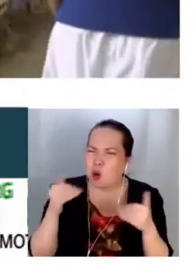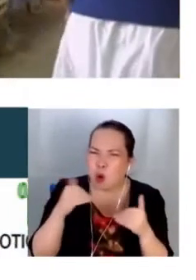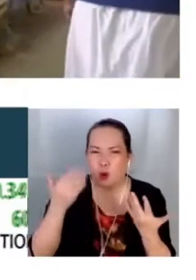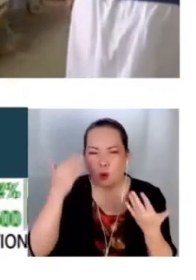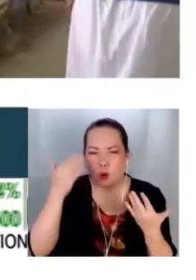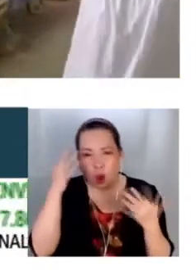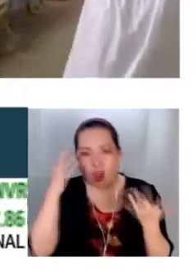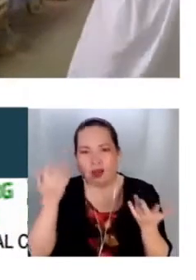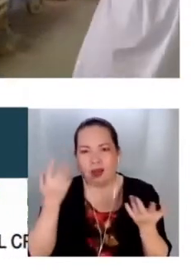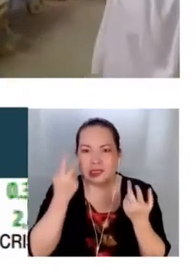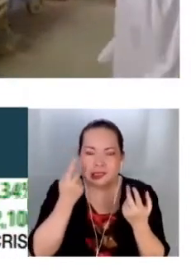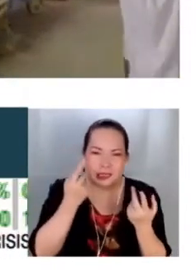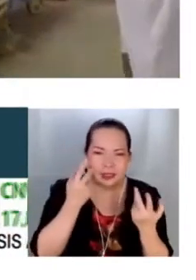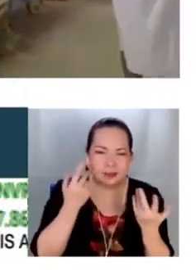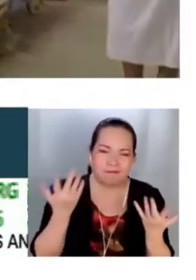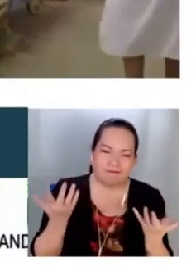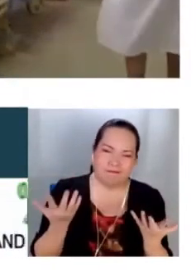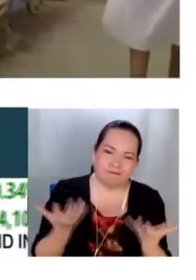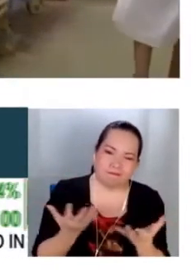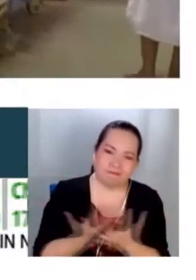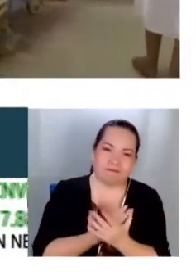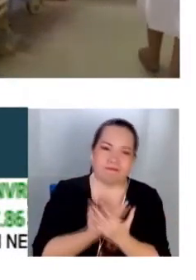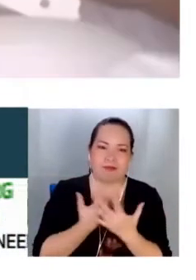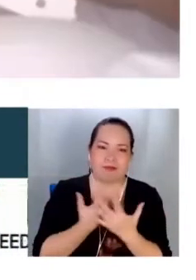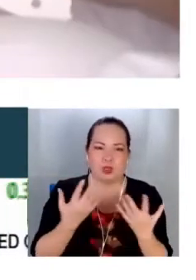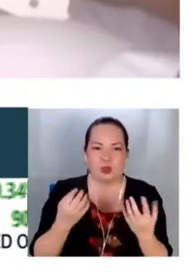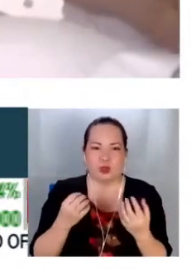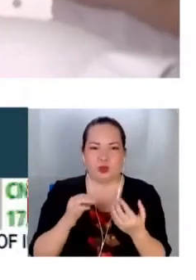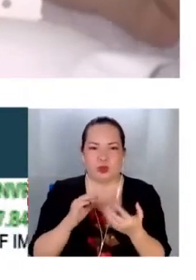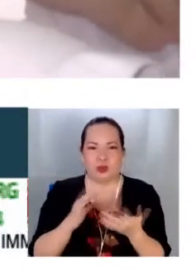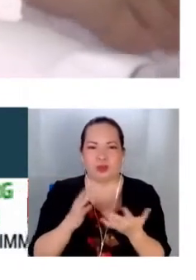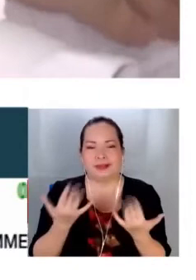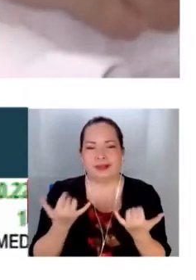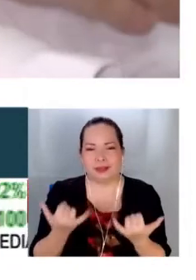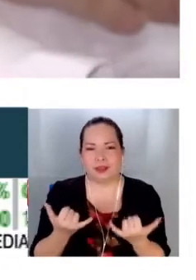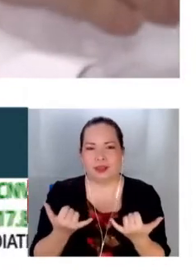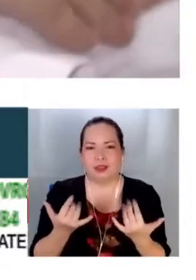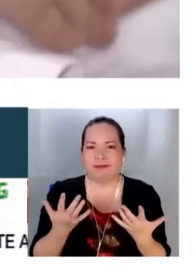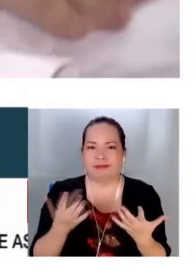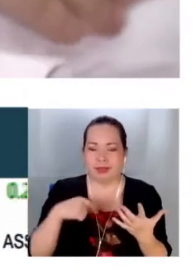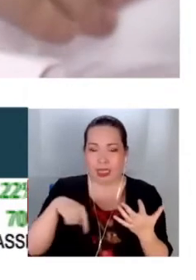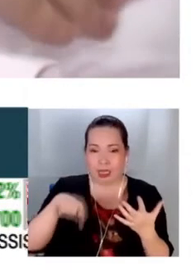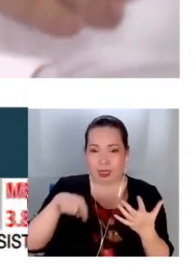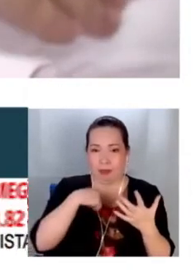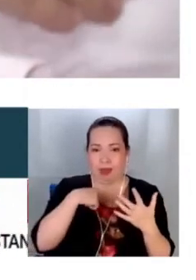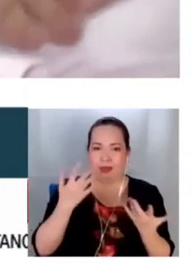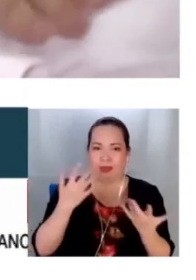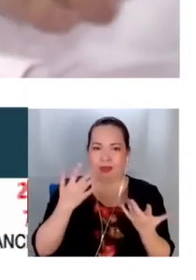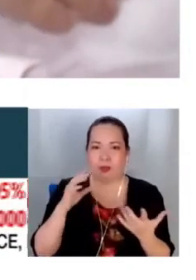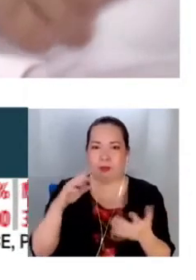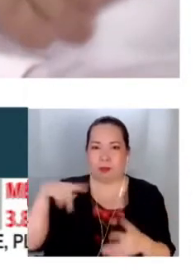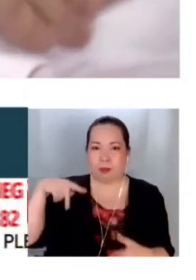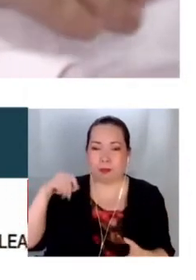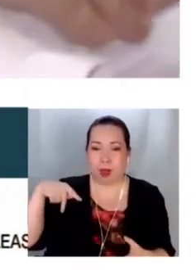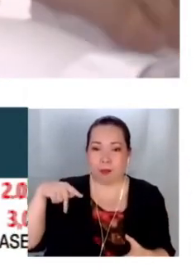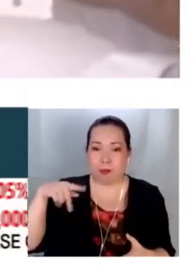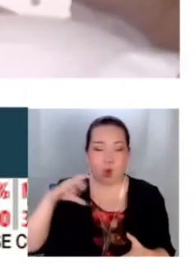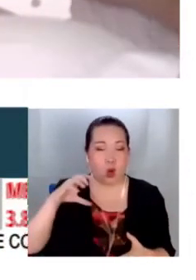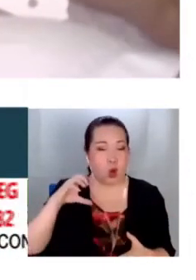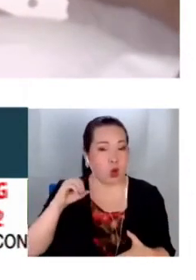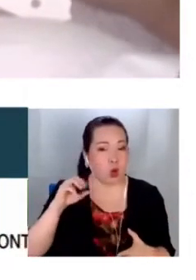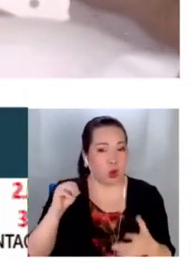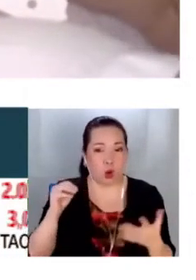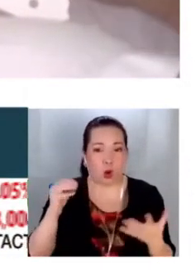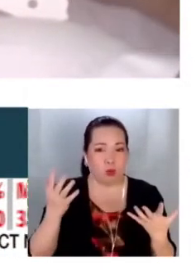sexuality and with the institutions not able to provide this input, you have